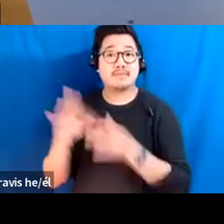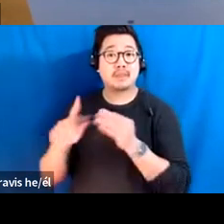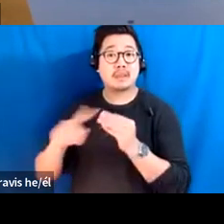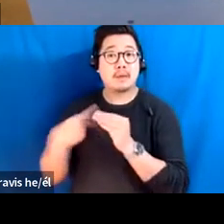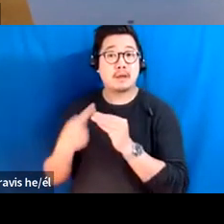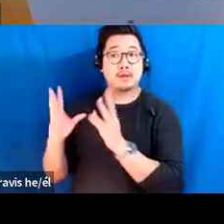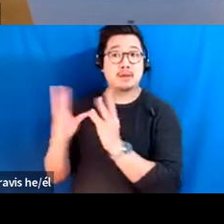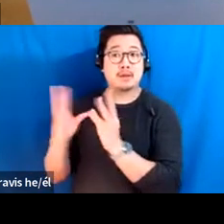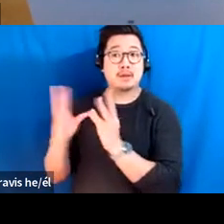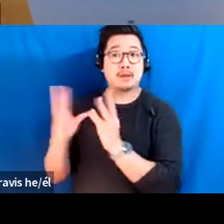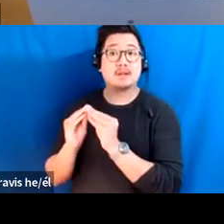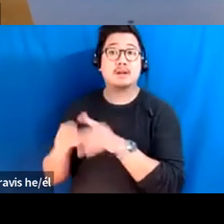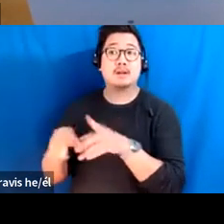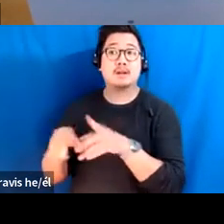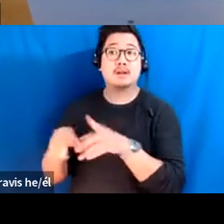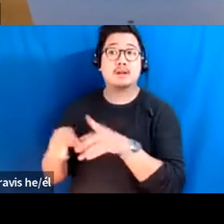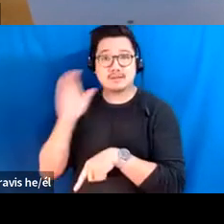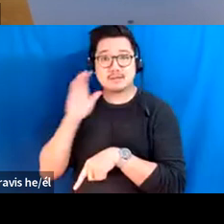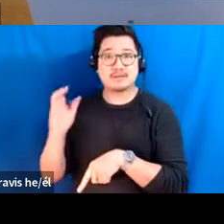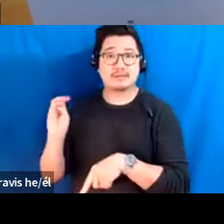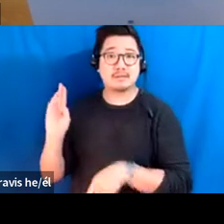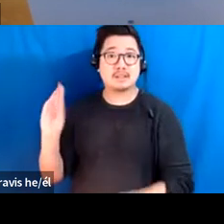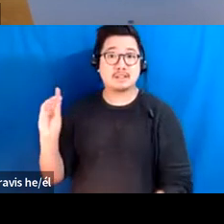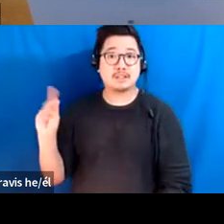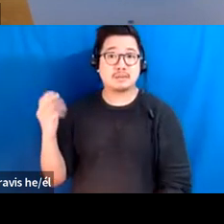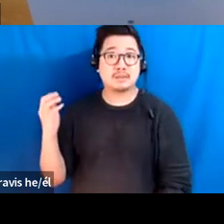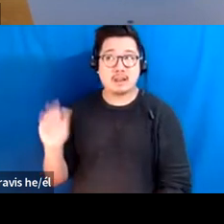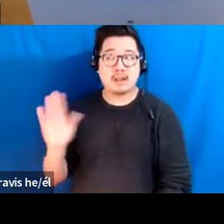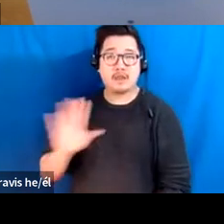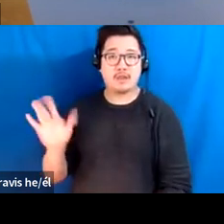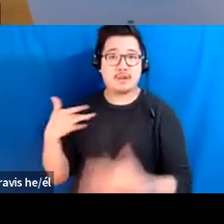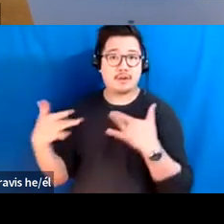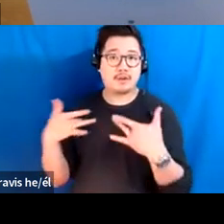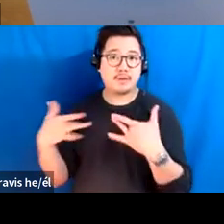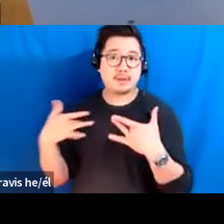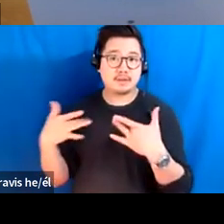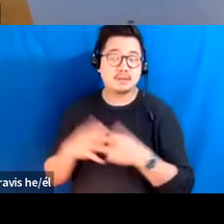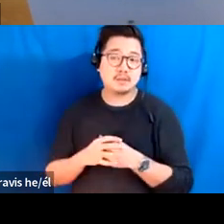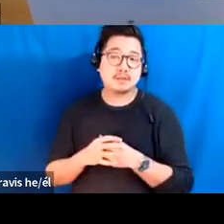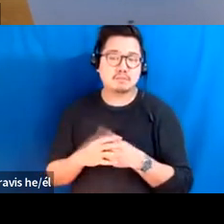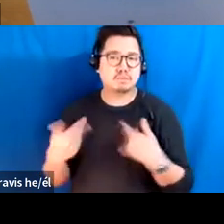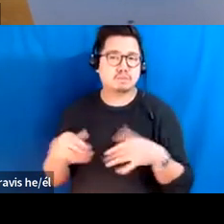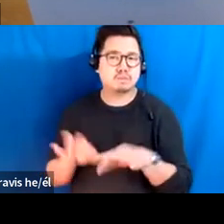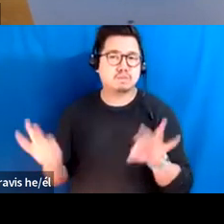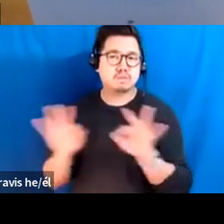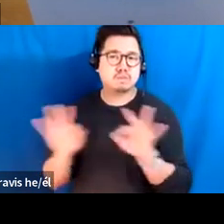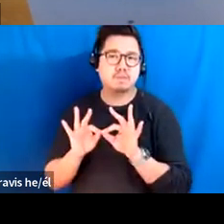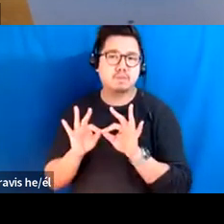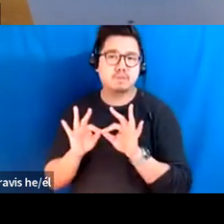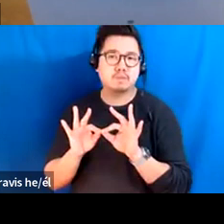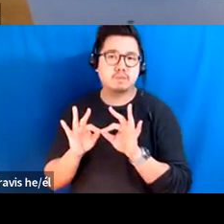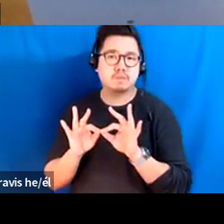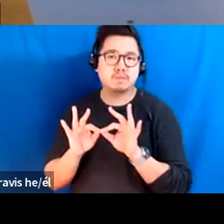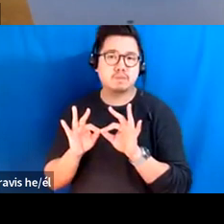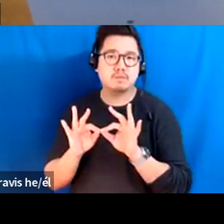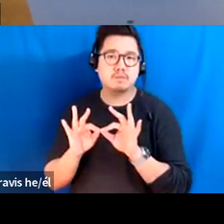granson and mr depena and what their thoughts were and what their concerns were is important and you know